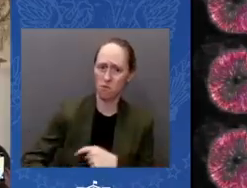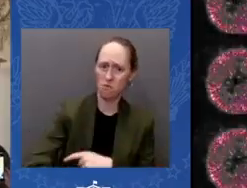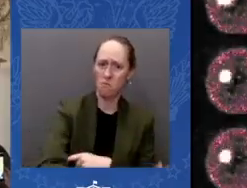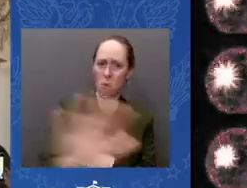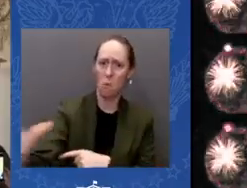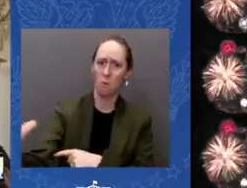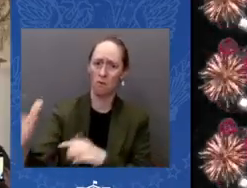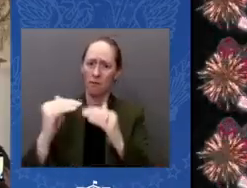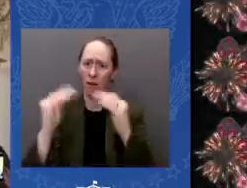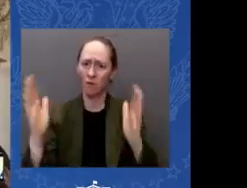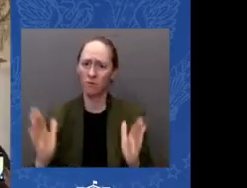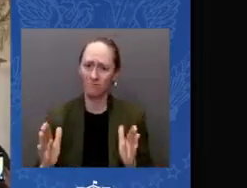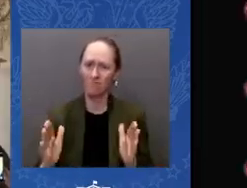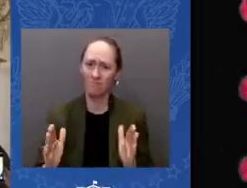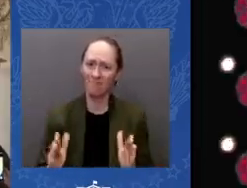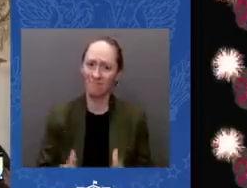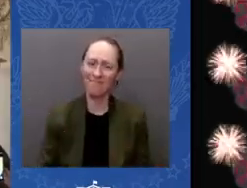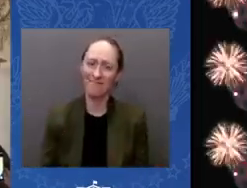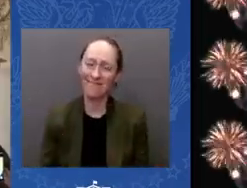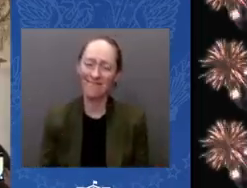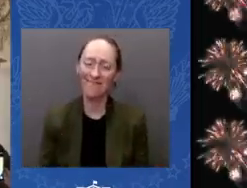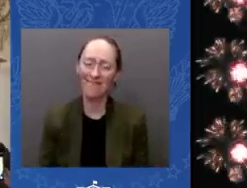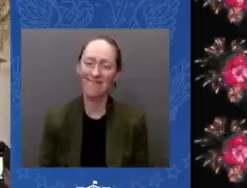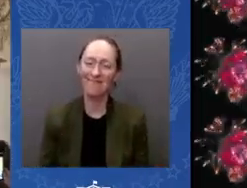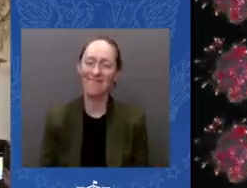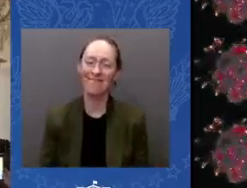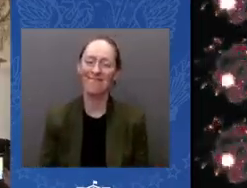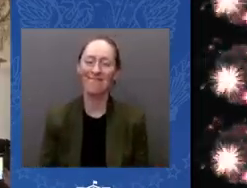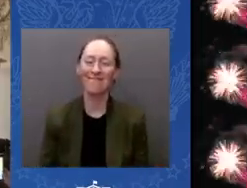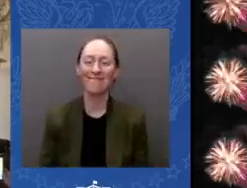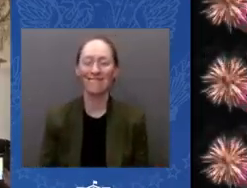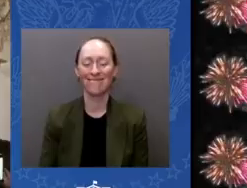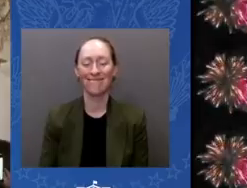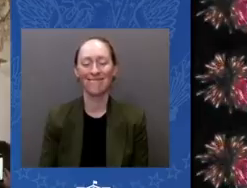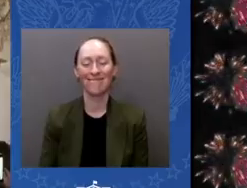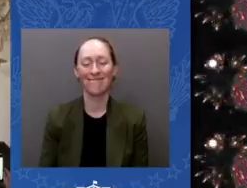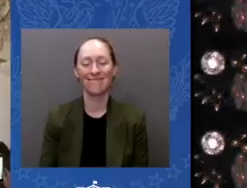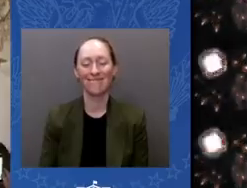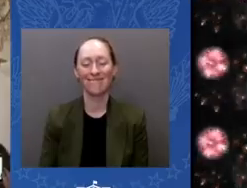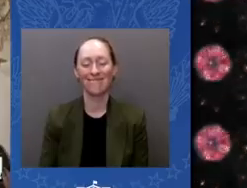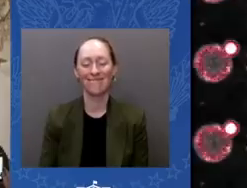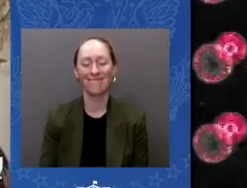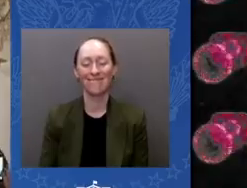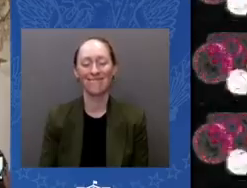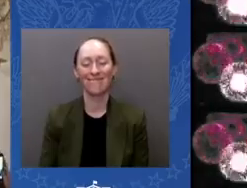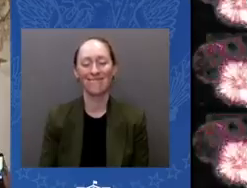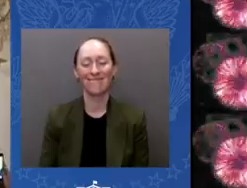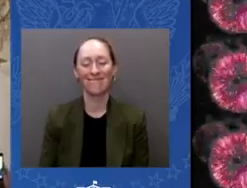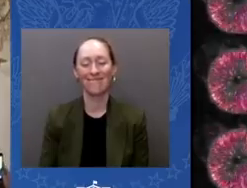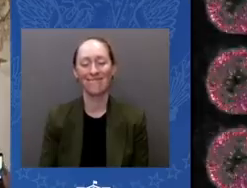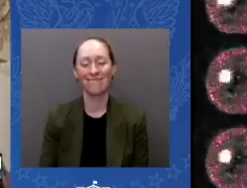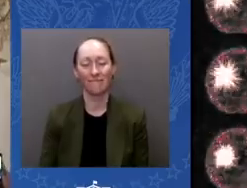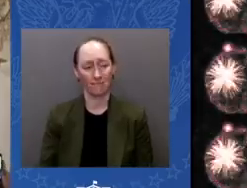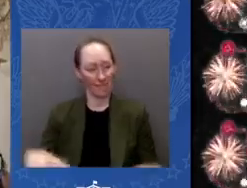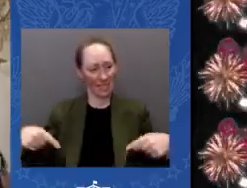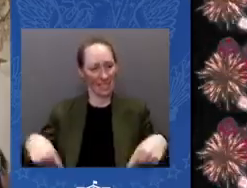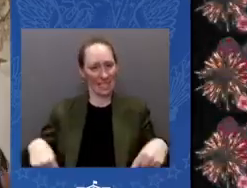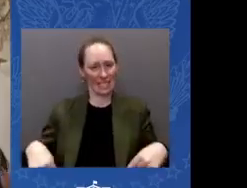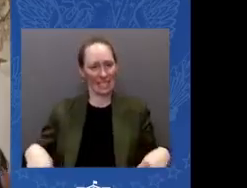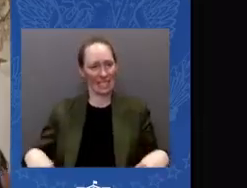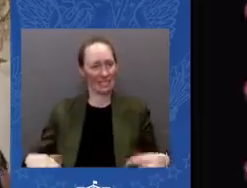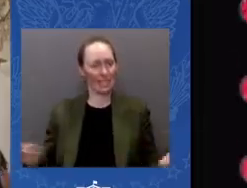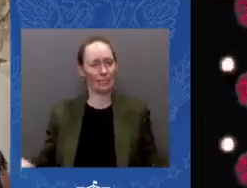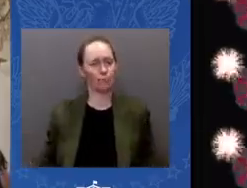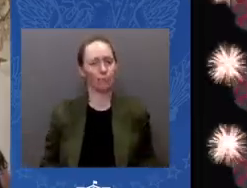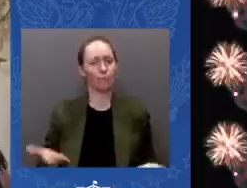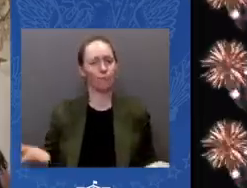once again made this place a place where every American can celebrate and honor